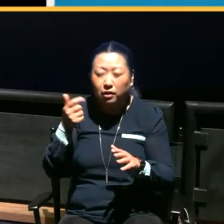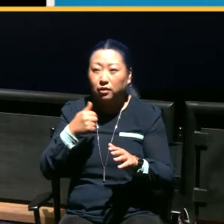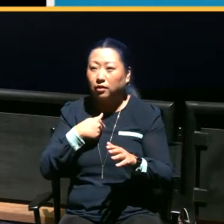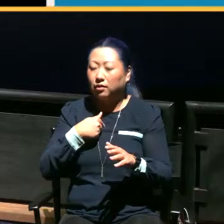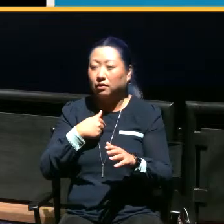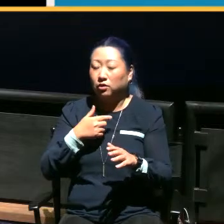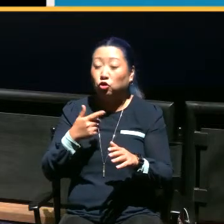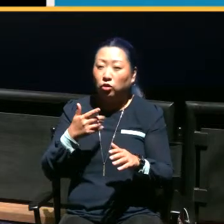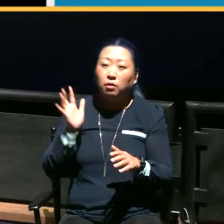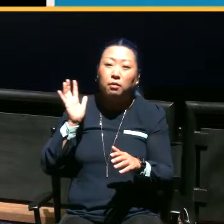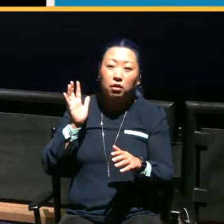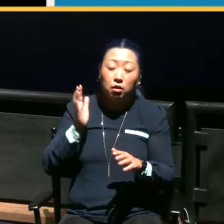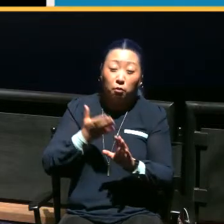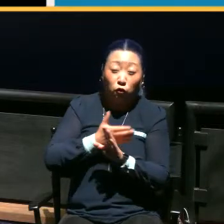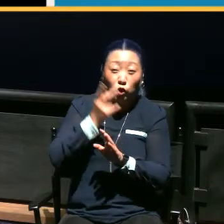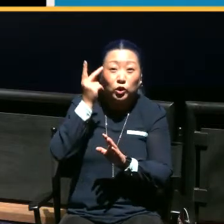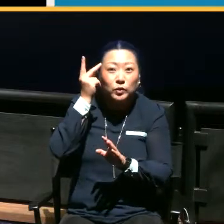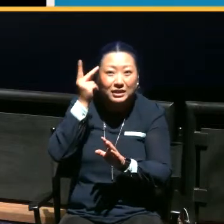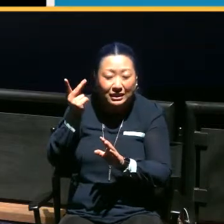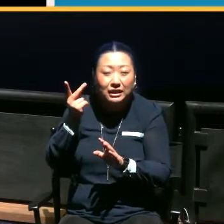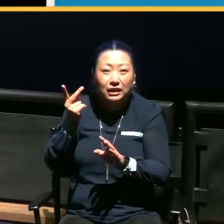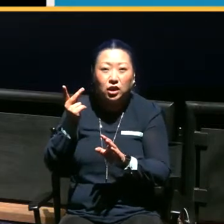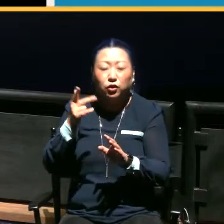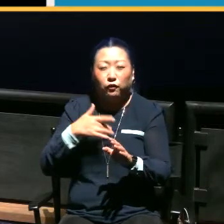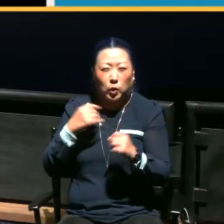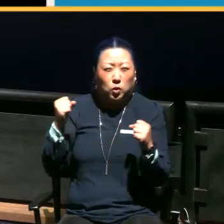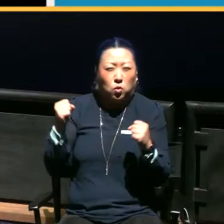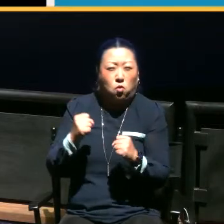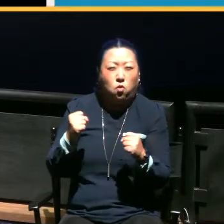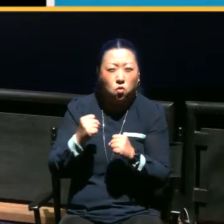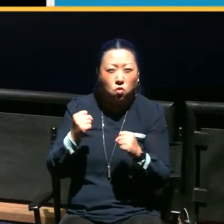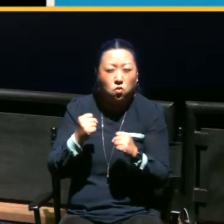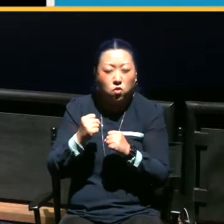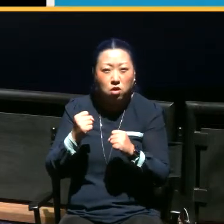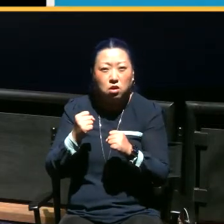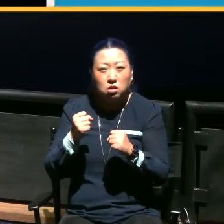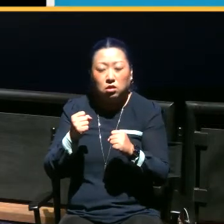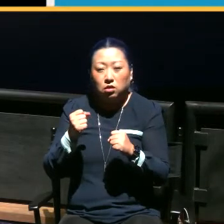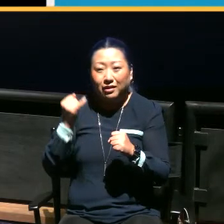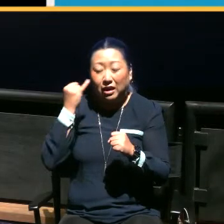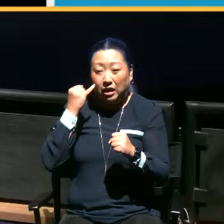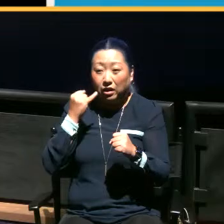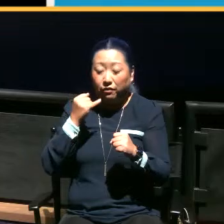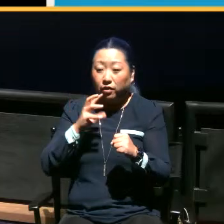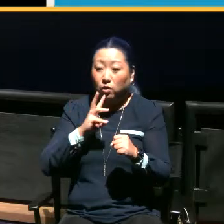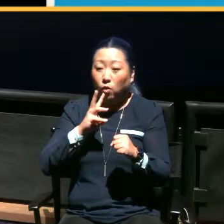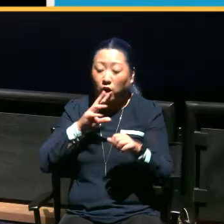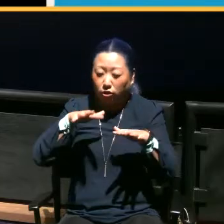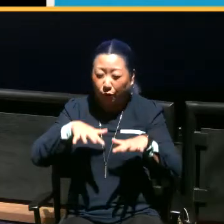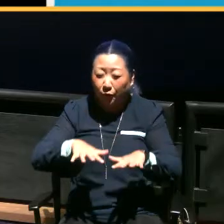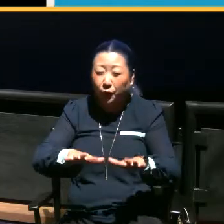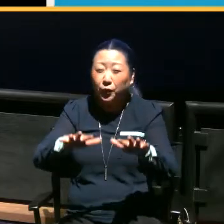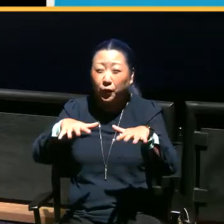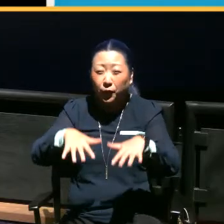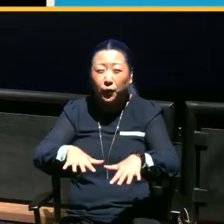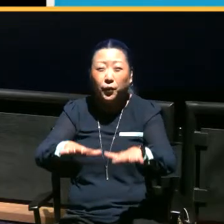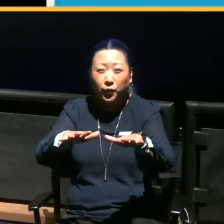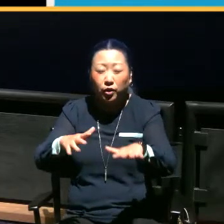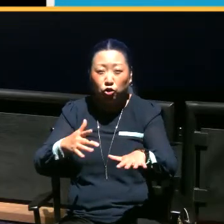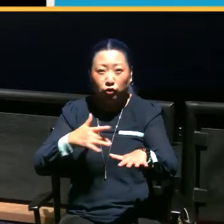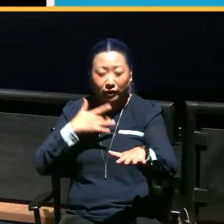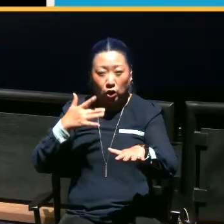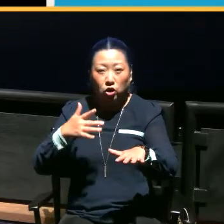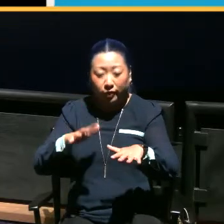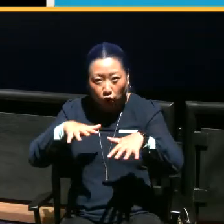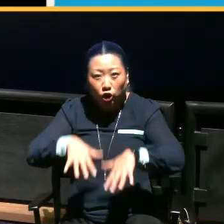you feel the cold before you see it when you're out there. You kind of like when you feel like a current in the water in your bones. That's what it felt like. And I felt